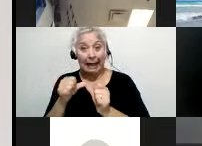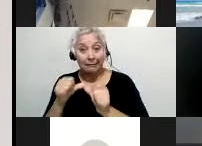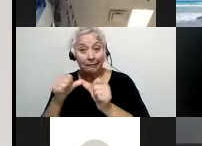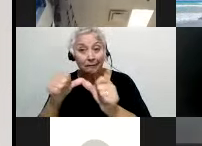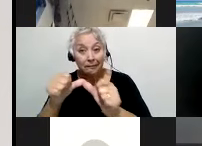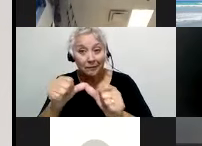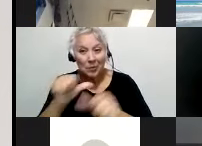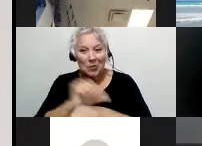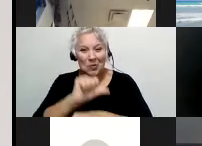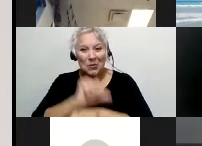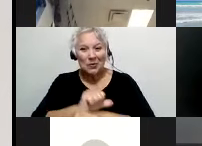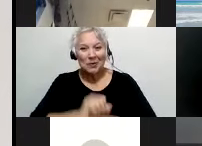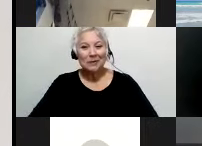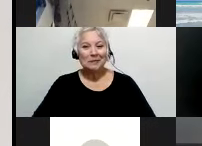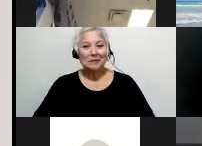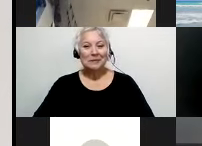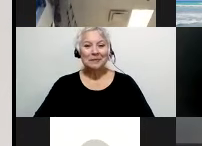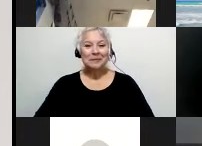on.